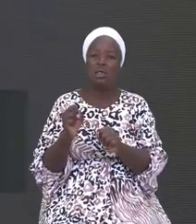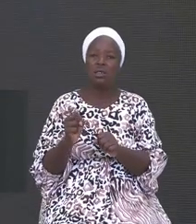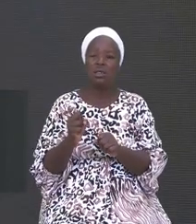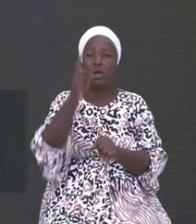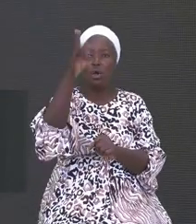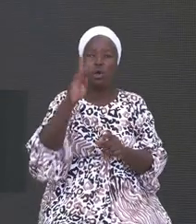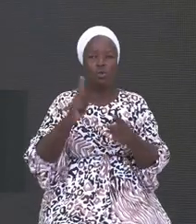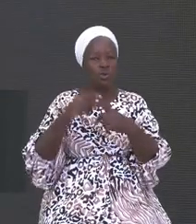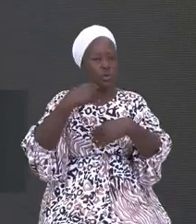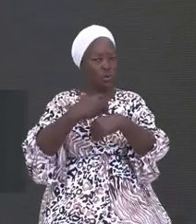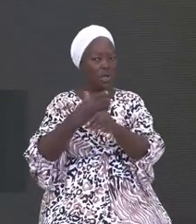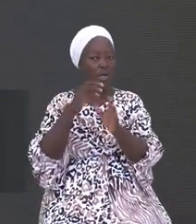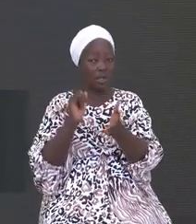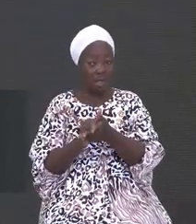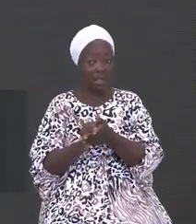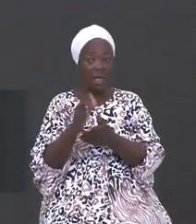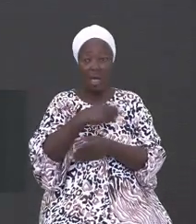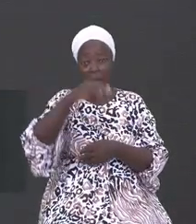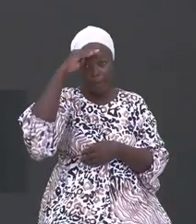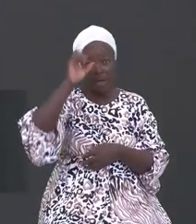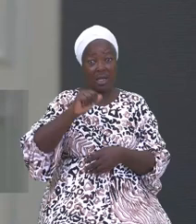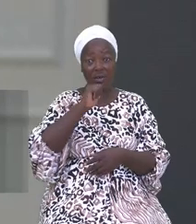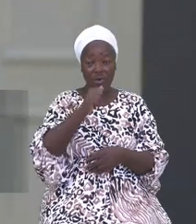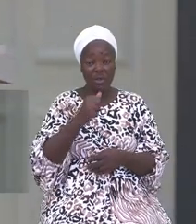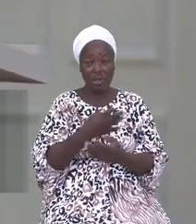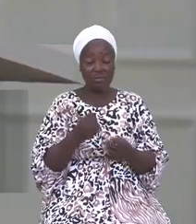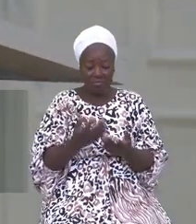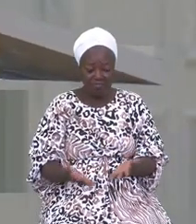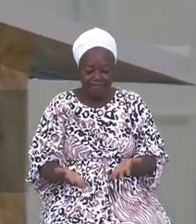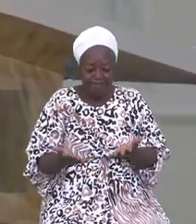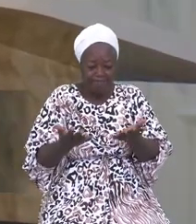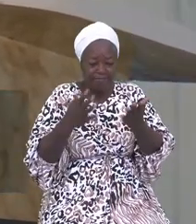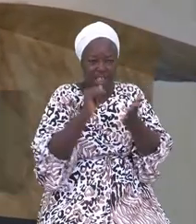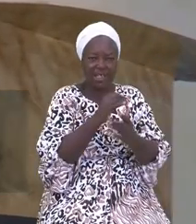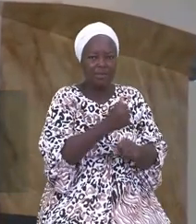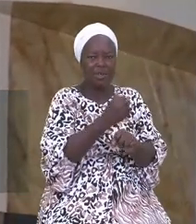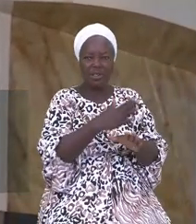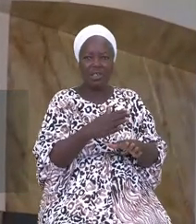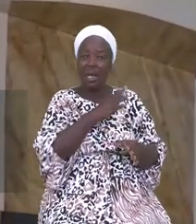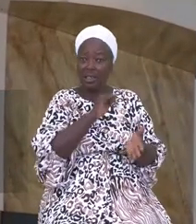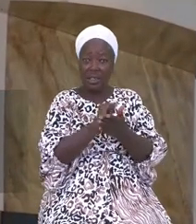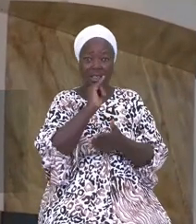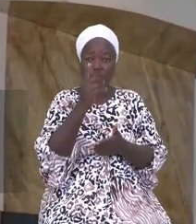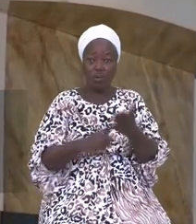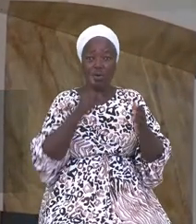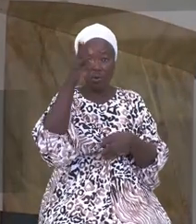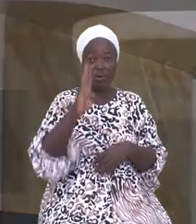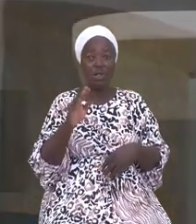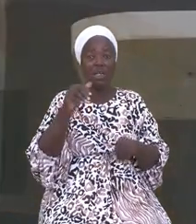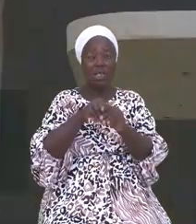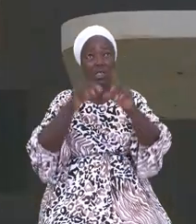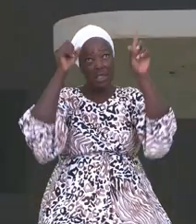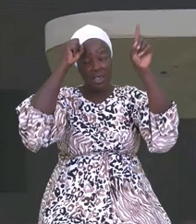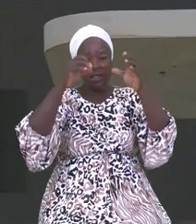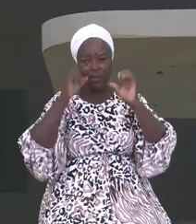create that, and man cannot even lift it up, that mountain. And that's what God has. His power